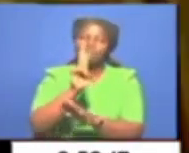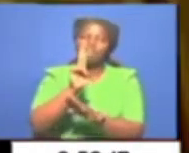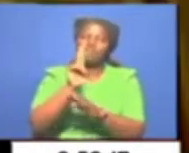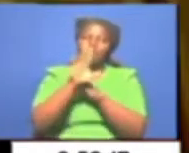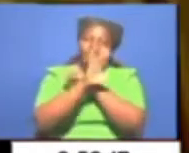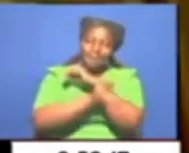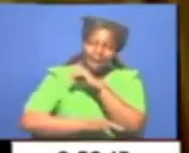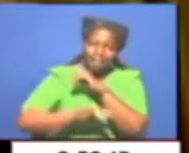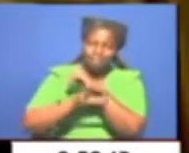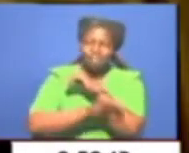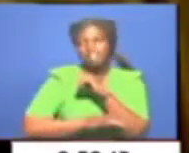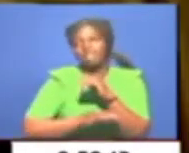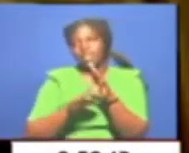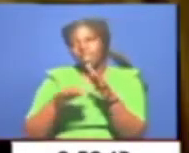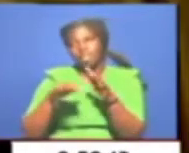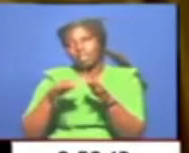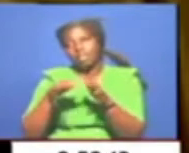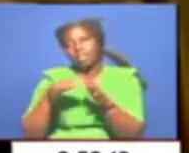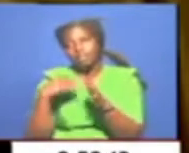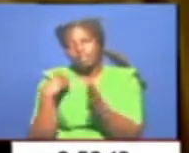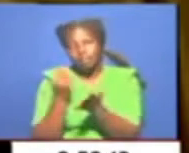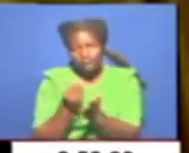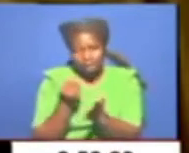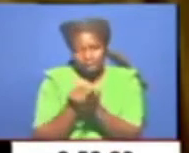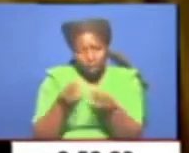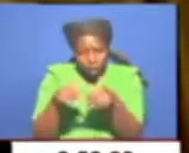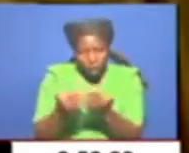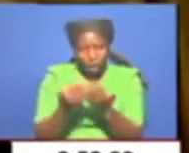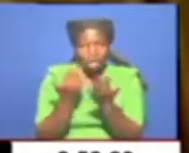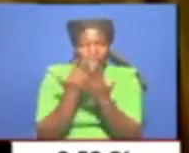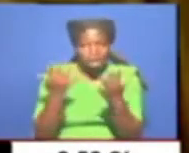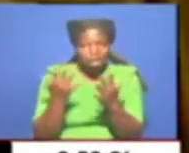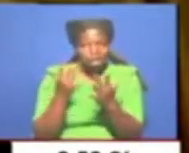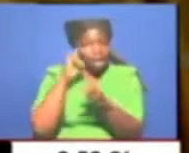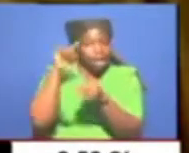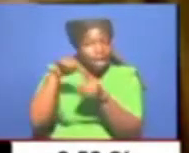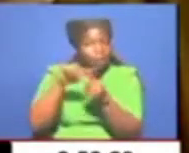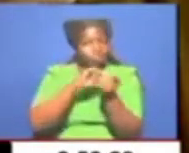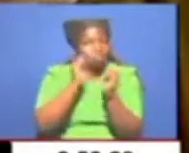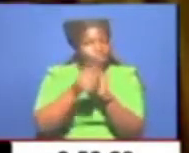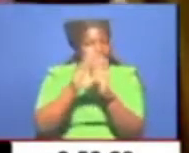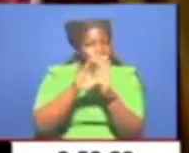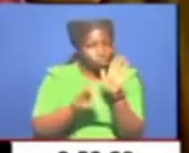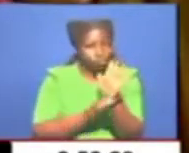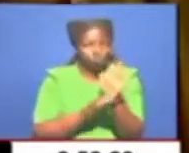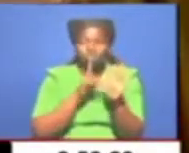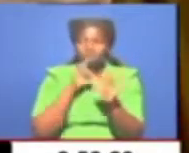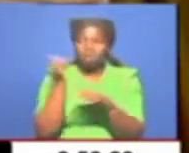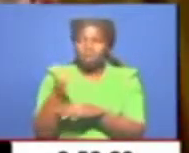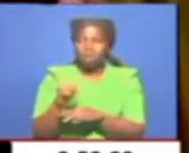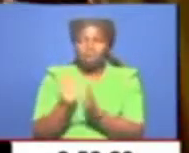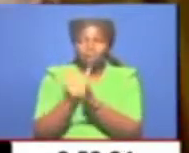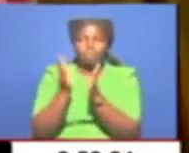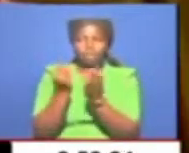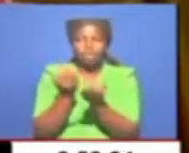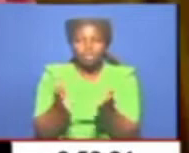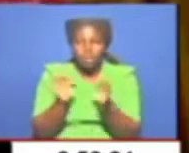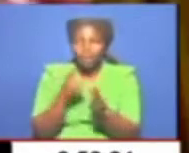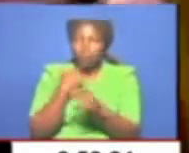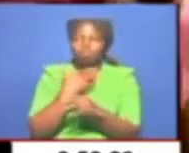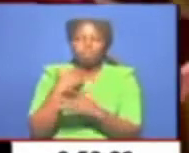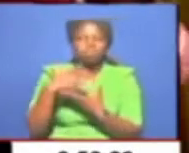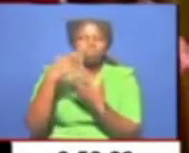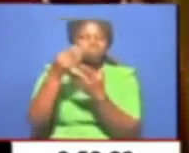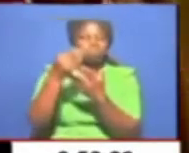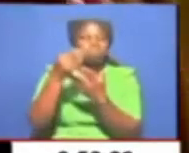machinery in purporting to change the Constitution. So any state officer, any public officer wants to change it, go ahead as an individual, just